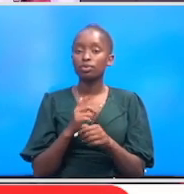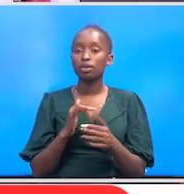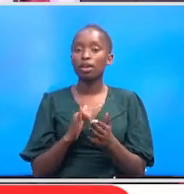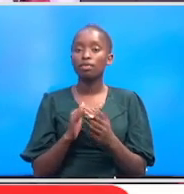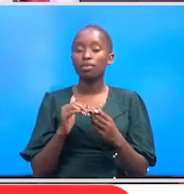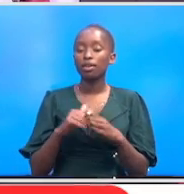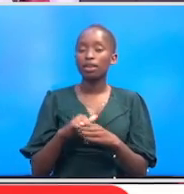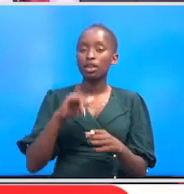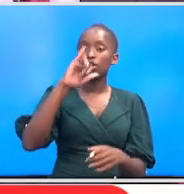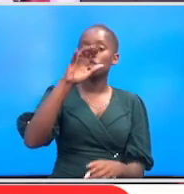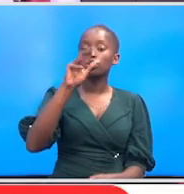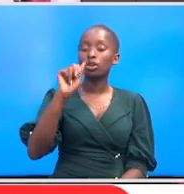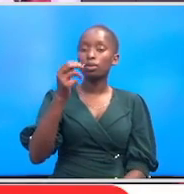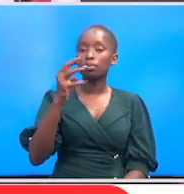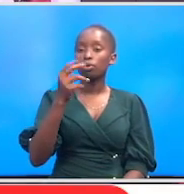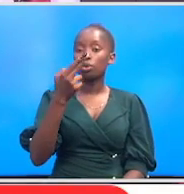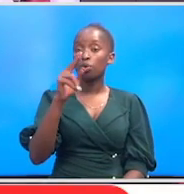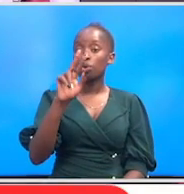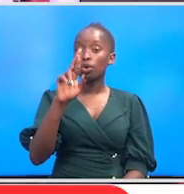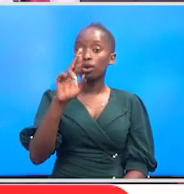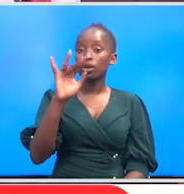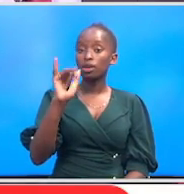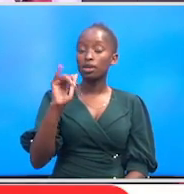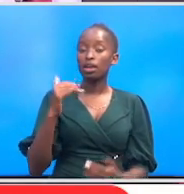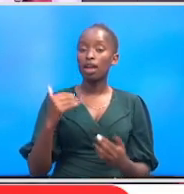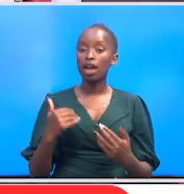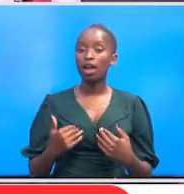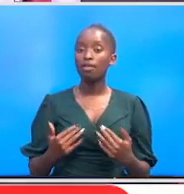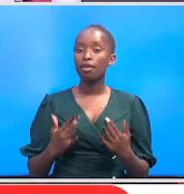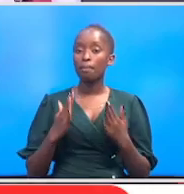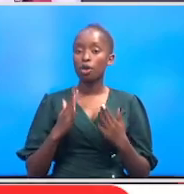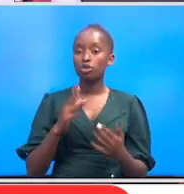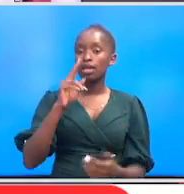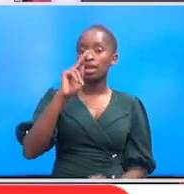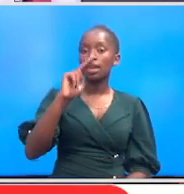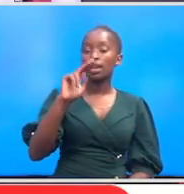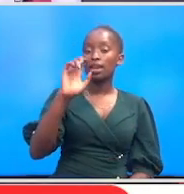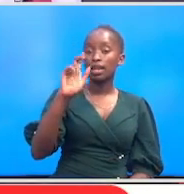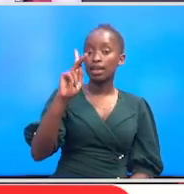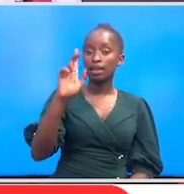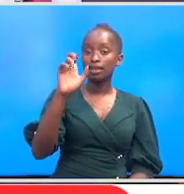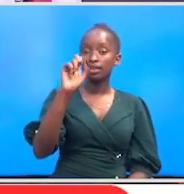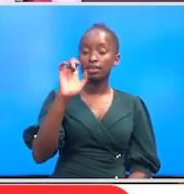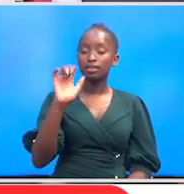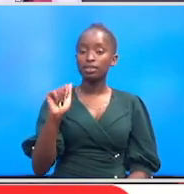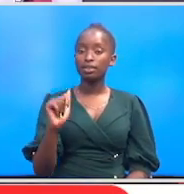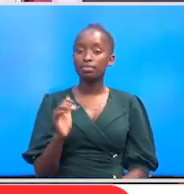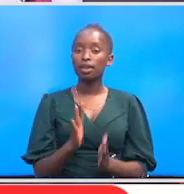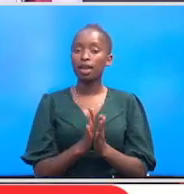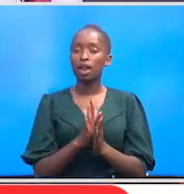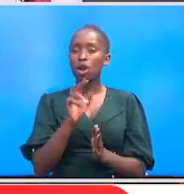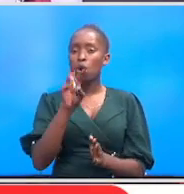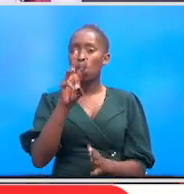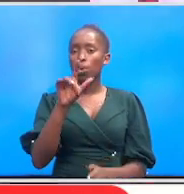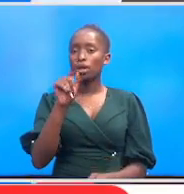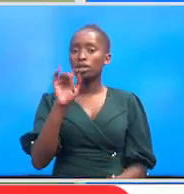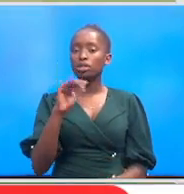Czech Majolin Nekesa na Phoebe Owiti wamejiunga na wenzao